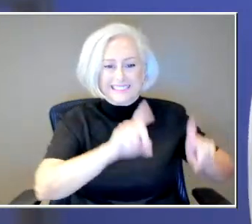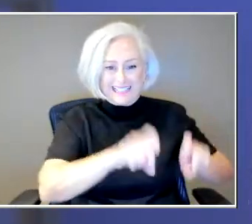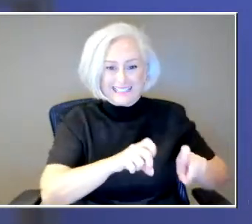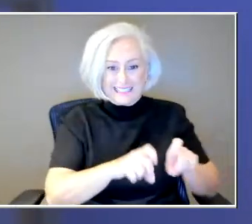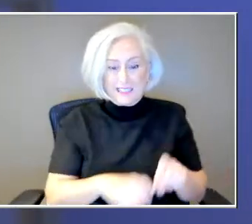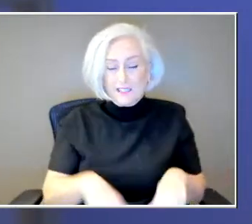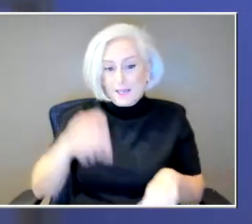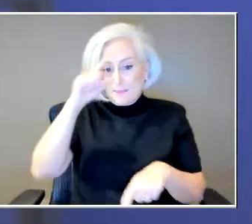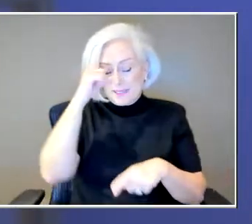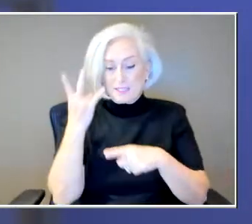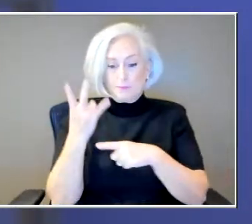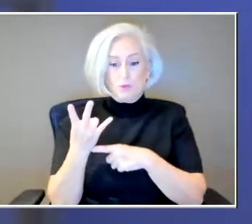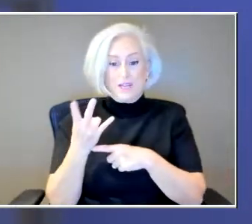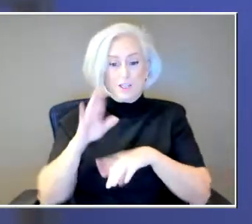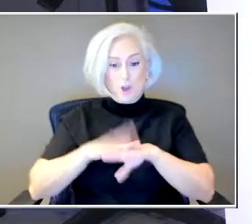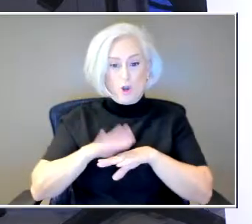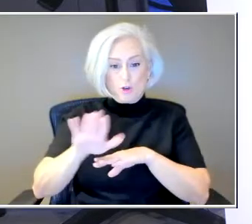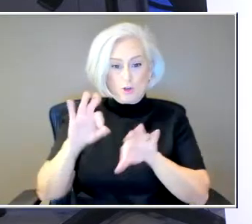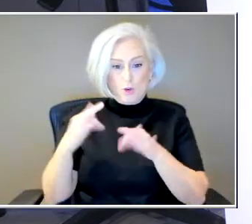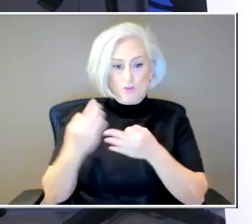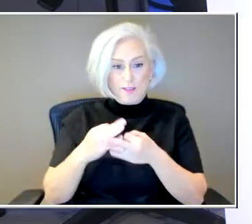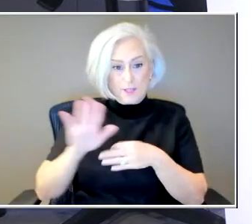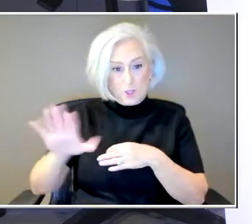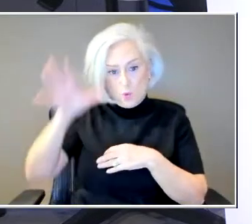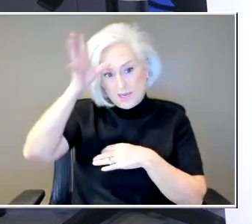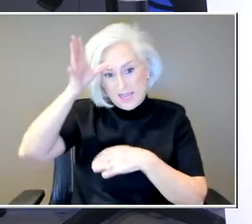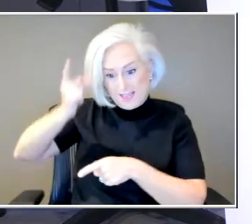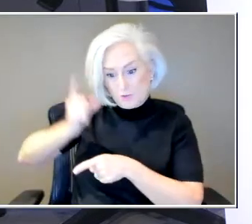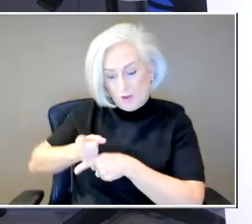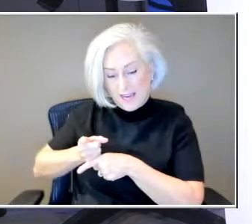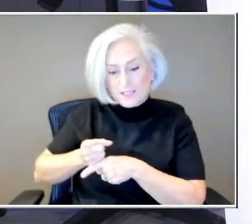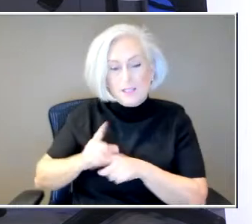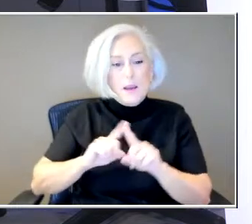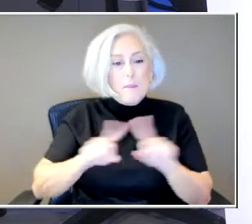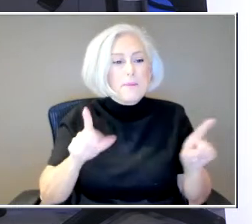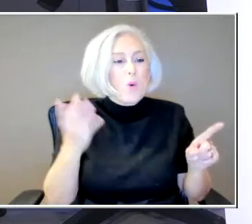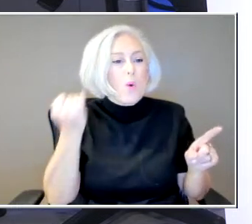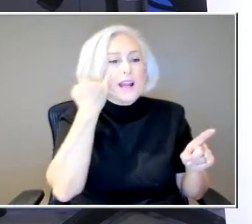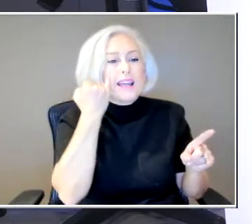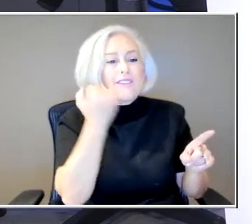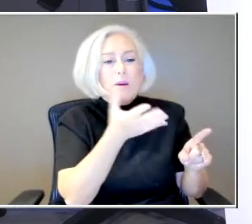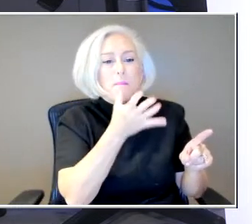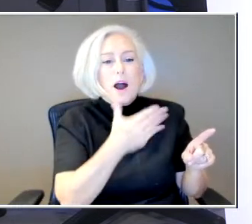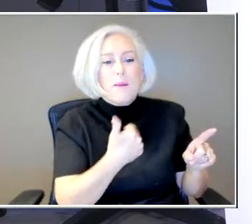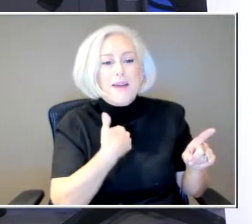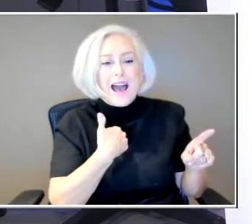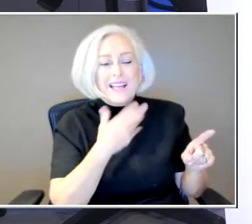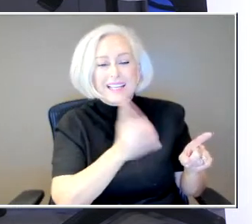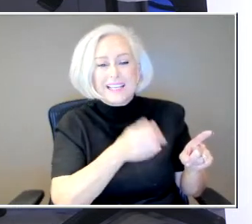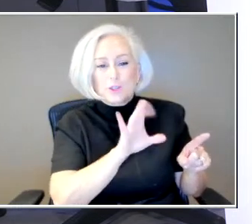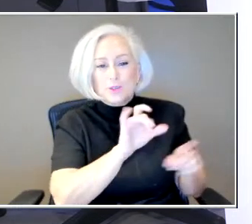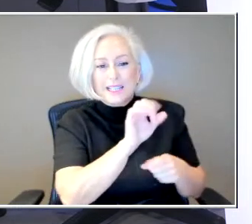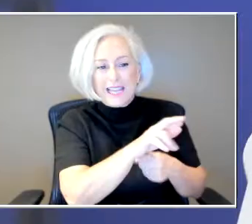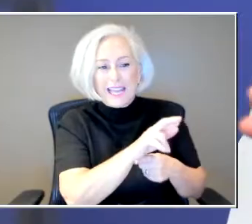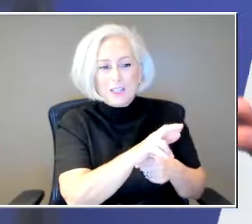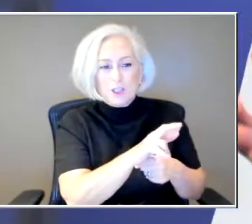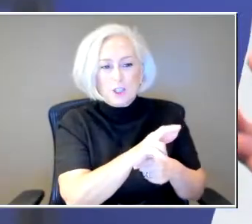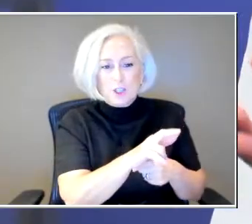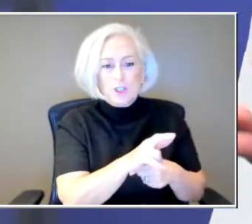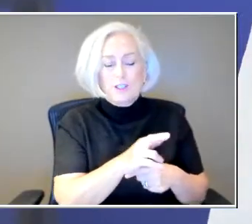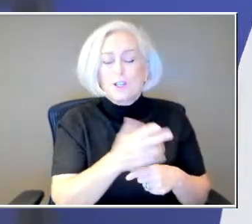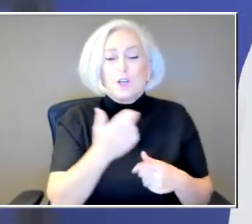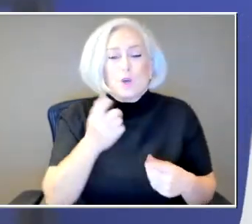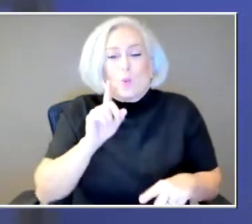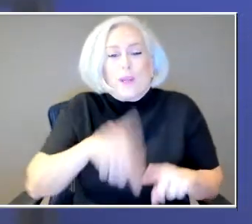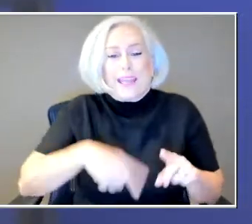in your family, like on your side, it was on your father's side. But what if your mom's side had a history of cancer? Yeah. So we can't ignore